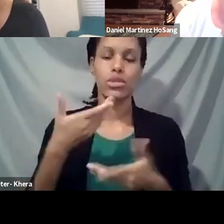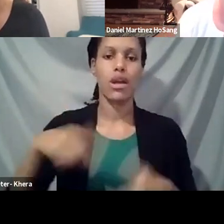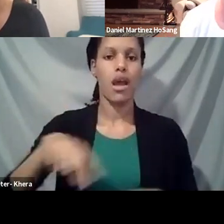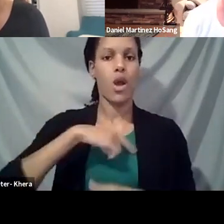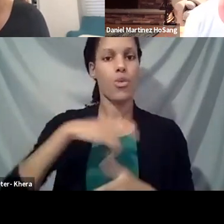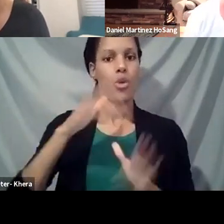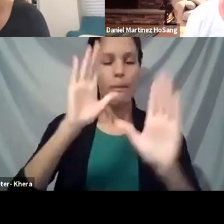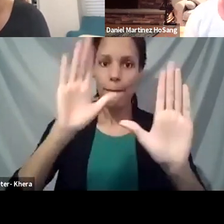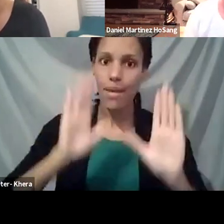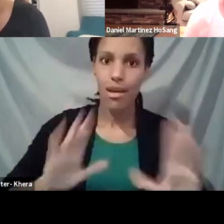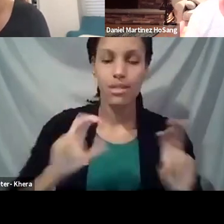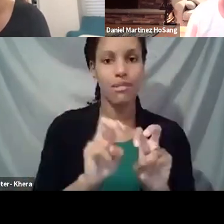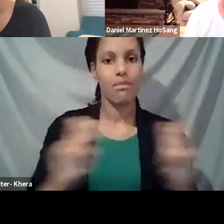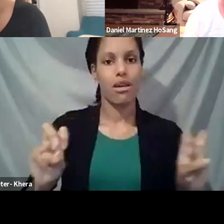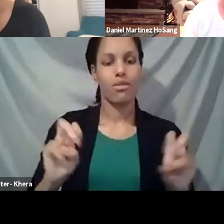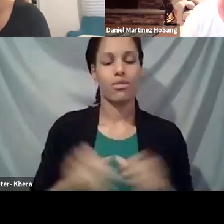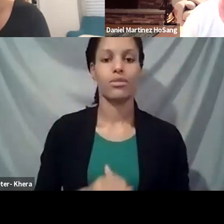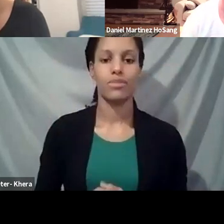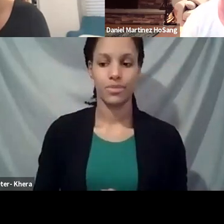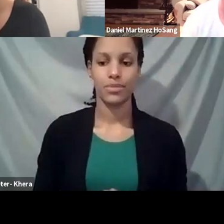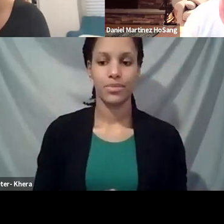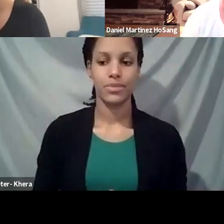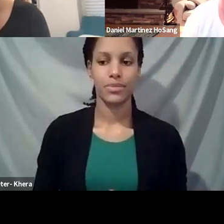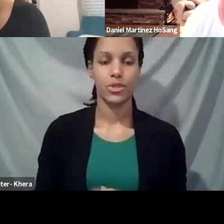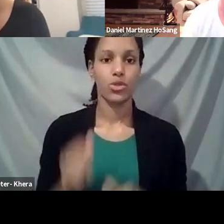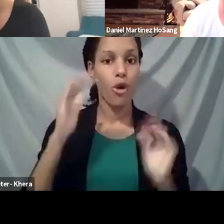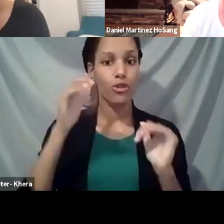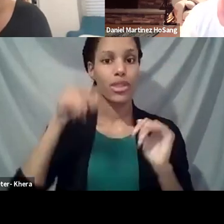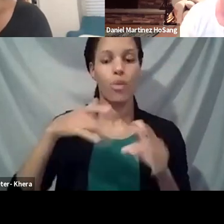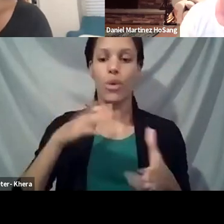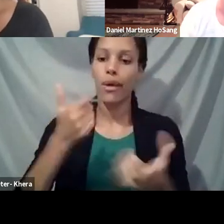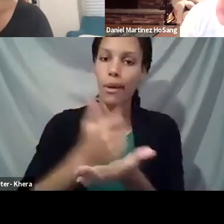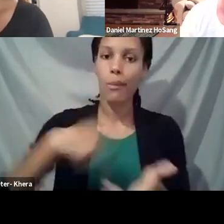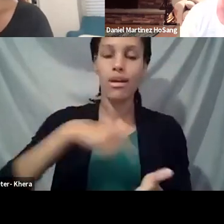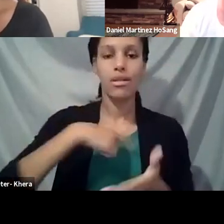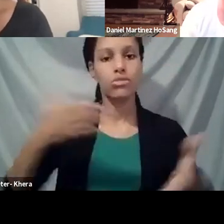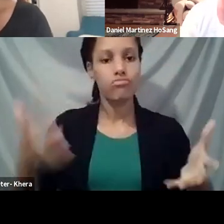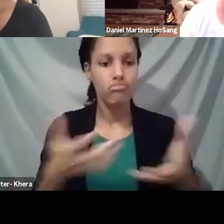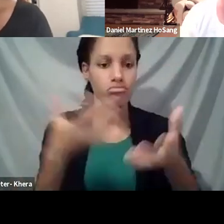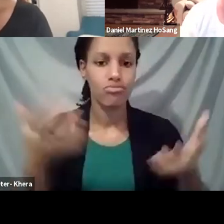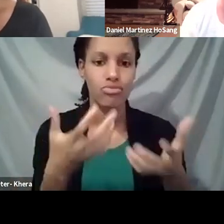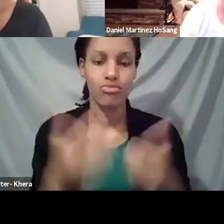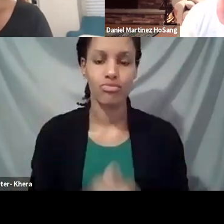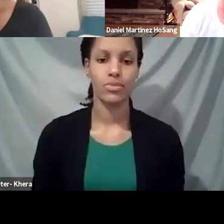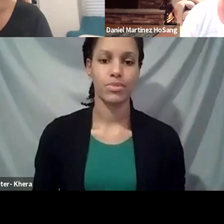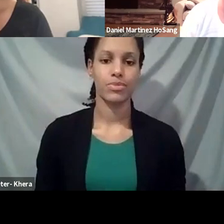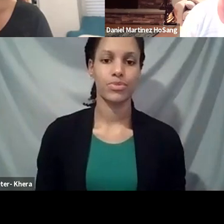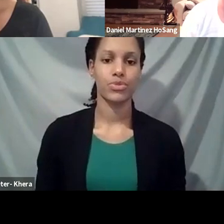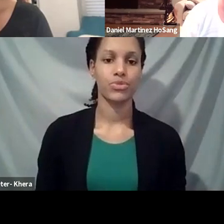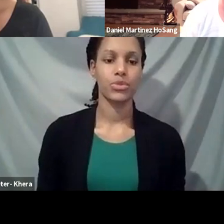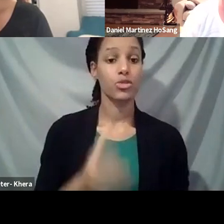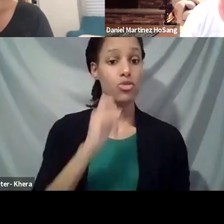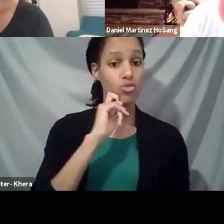a few framing comments that might help us engage what we'll hear. Racial and ethnic identities and